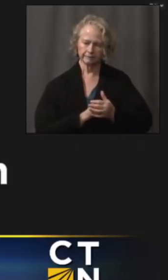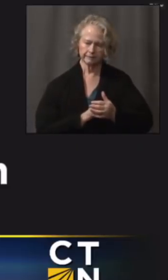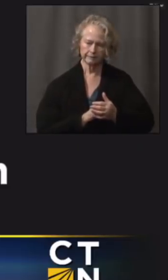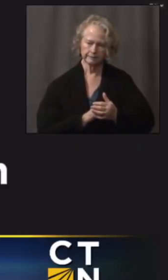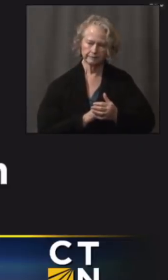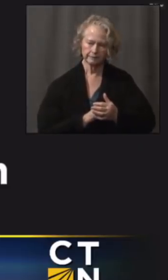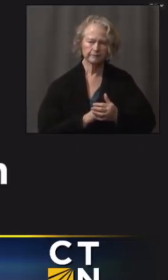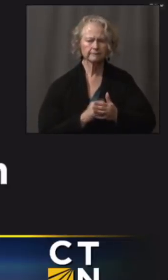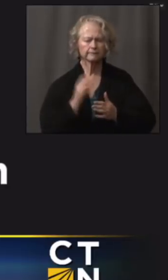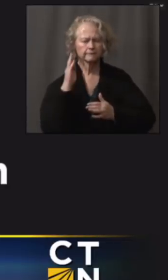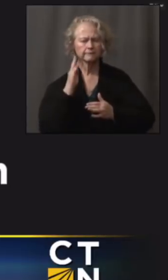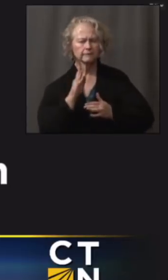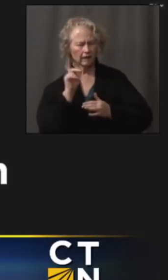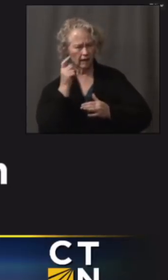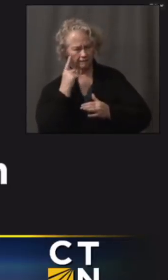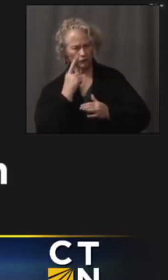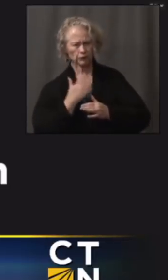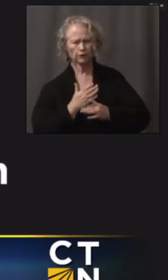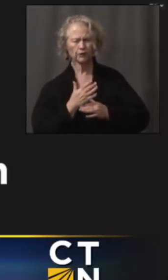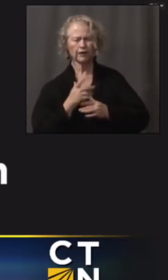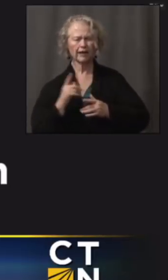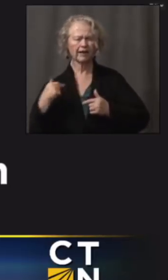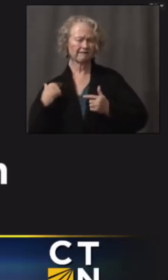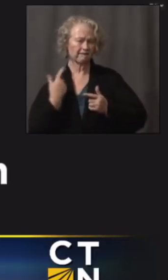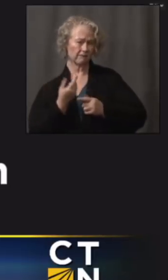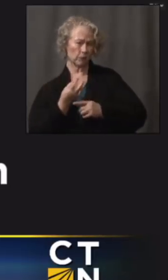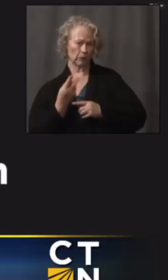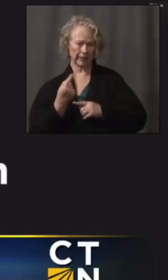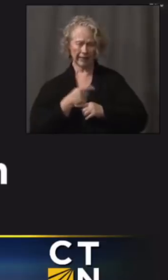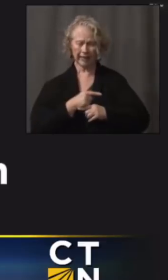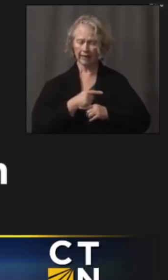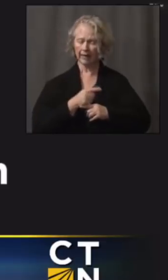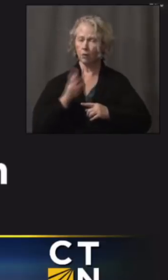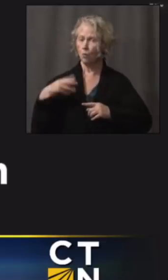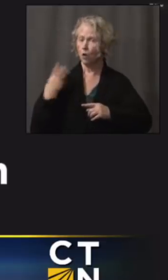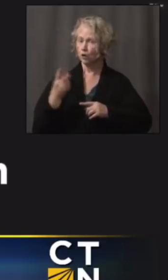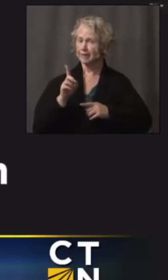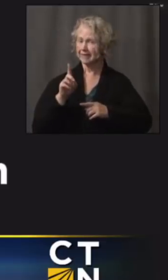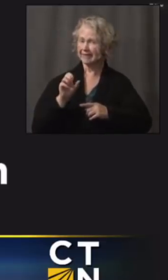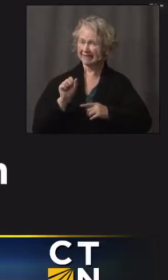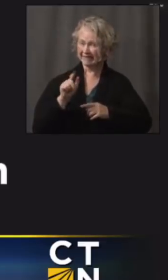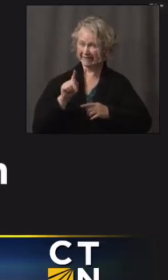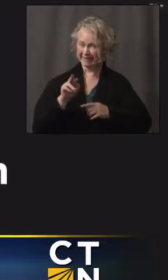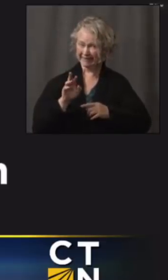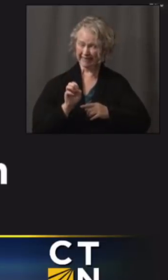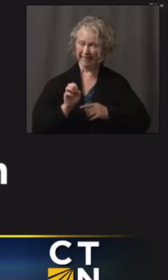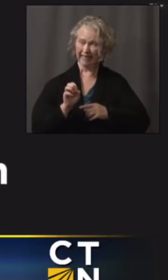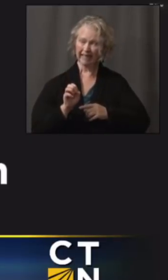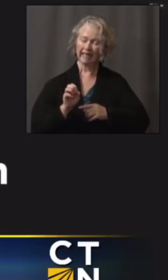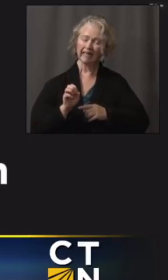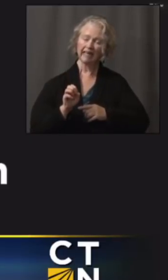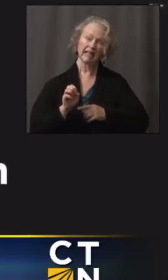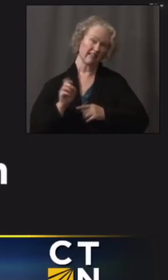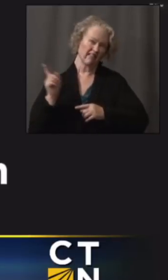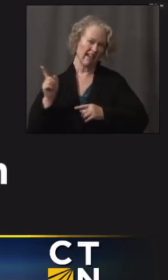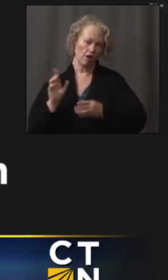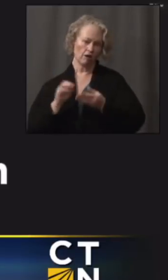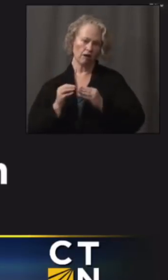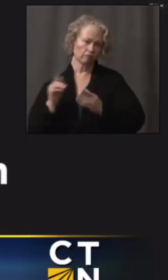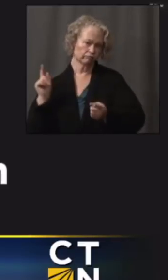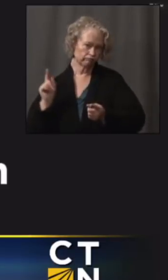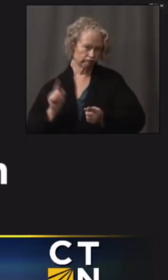Hi. So, Governor, in the last few days, in Washington State, where they actually have fewer cases